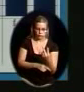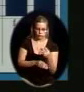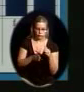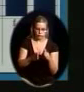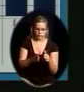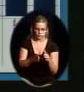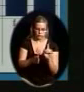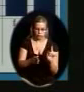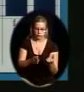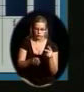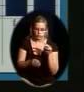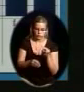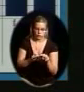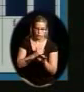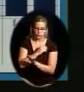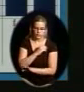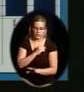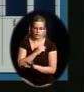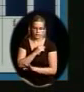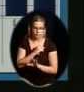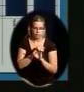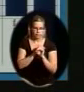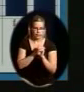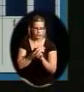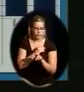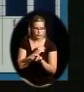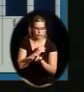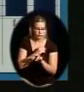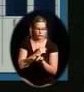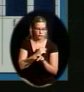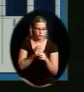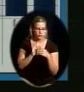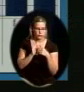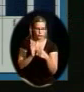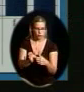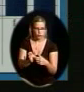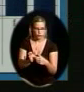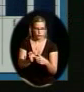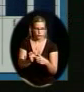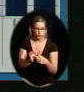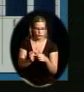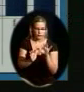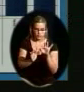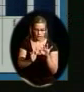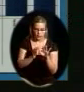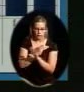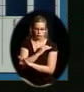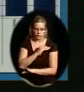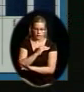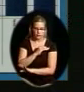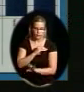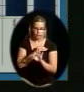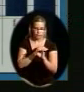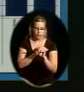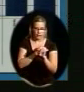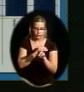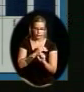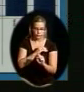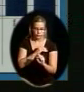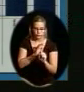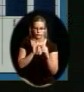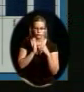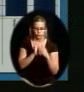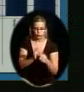And the first is looking at our protective factor profile. What this shows you is the 9 protective factors at the bottom, and then shows you